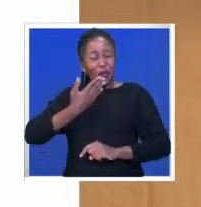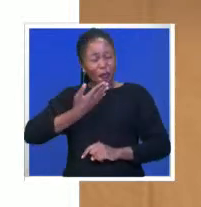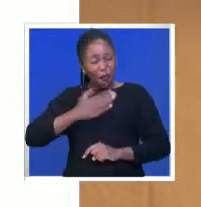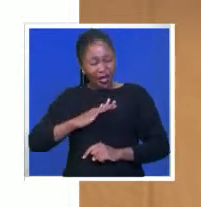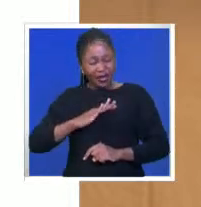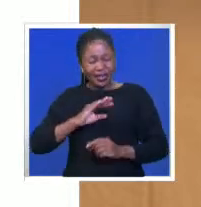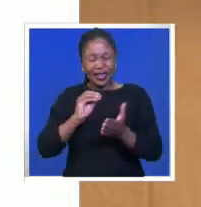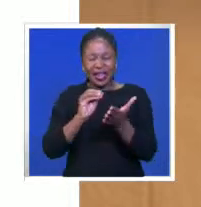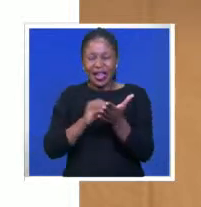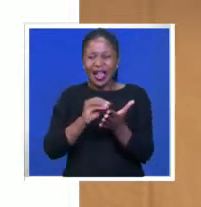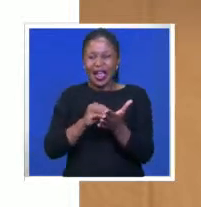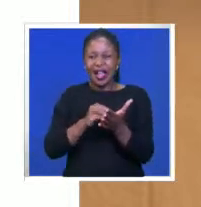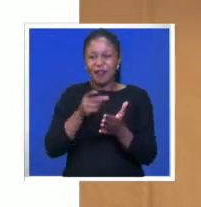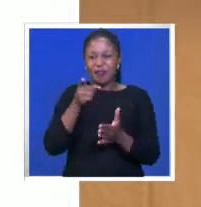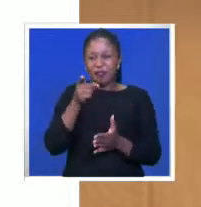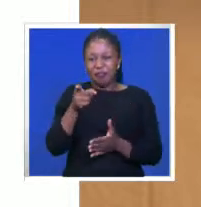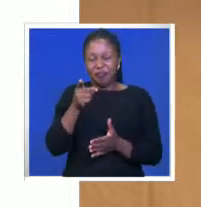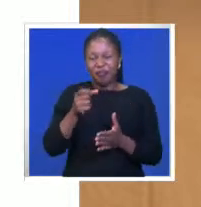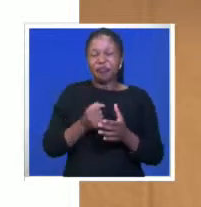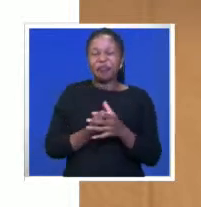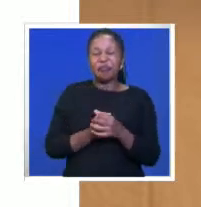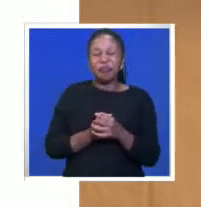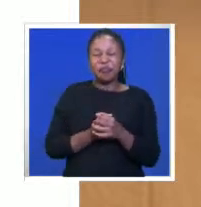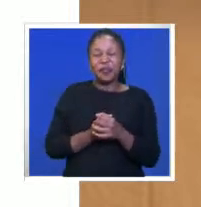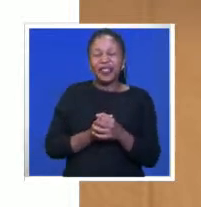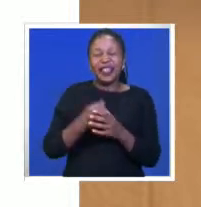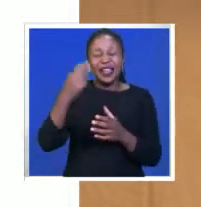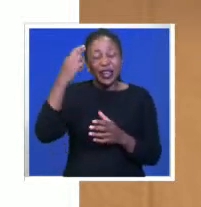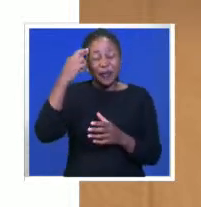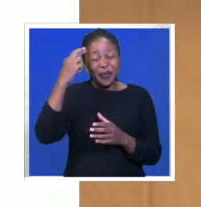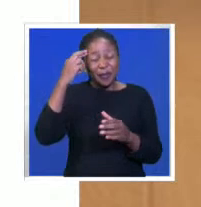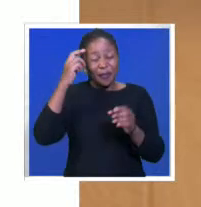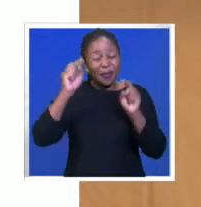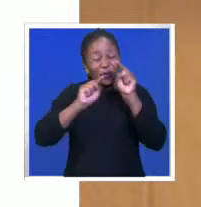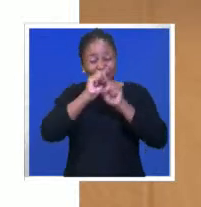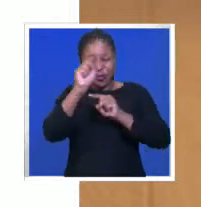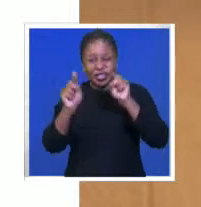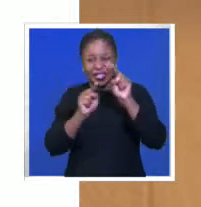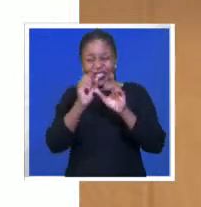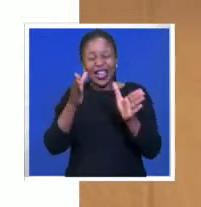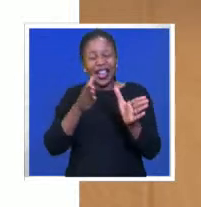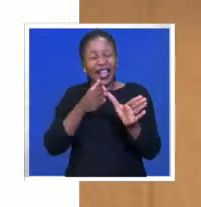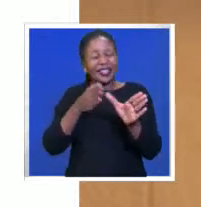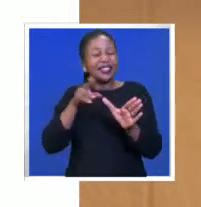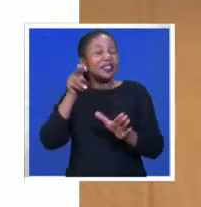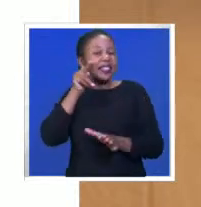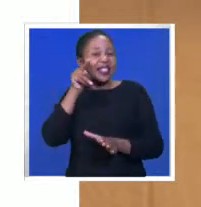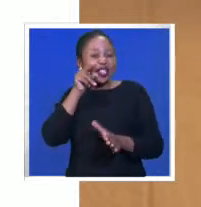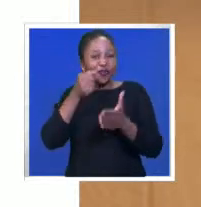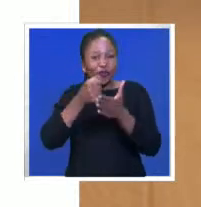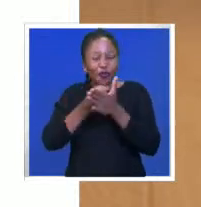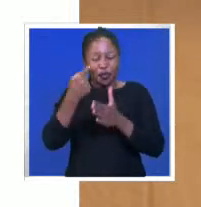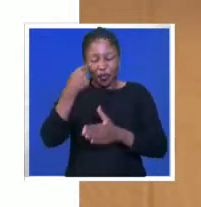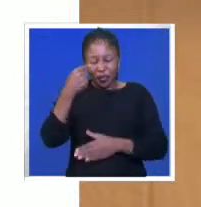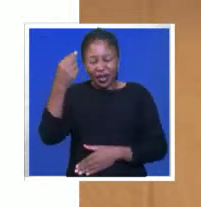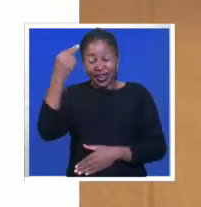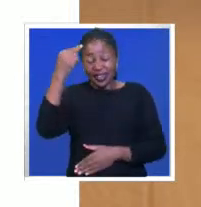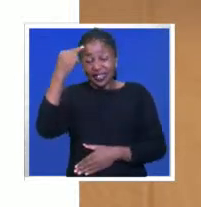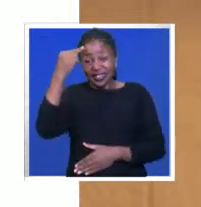respond accurately to the given questions, my dear Lena, at home. So the first question for you this afternoon